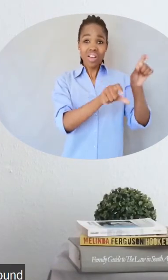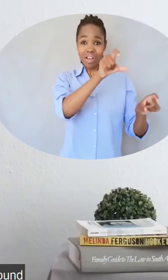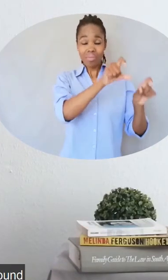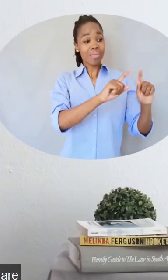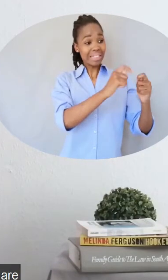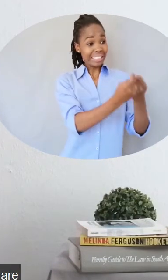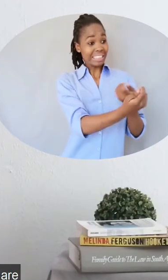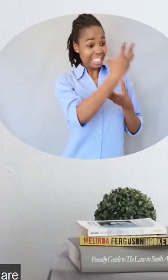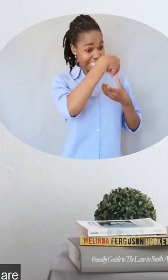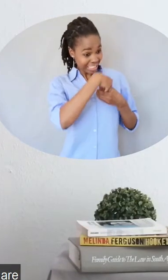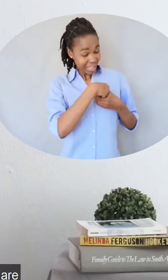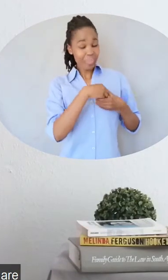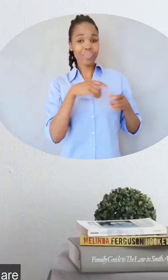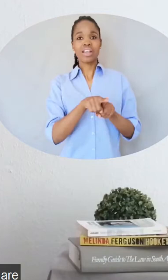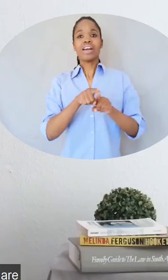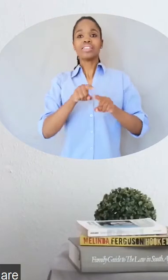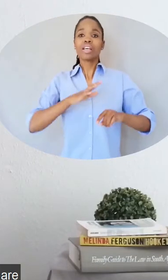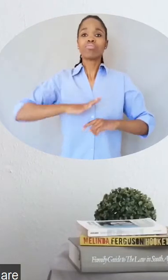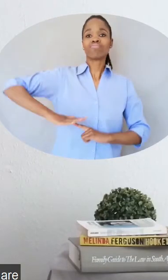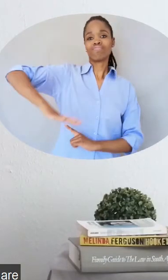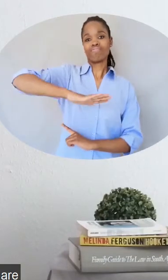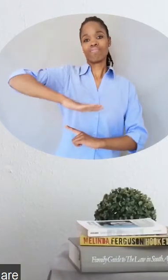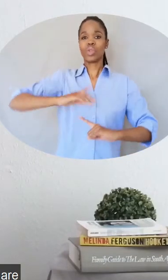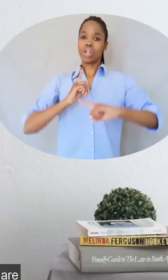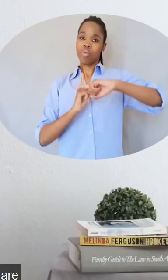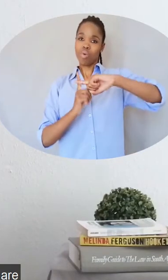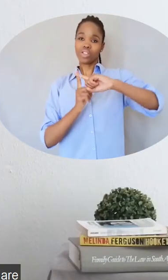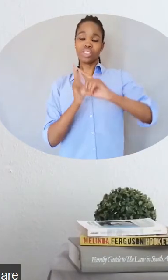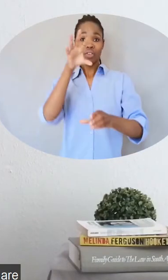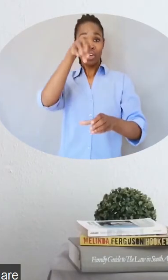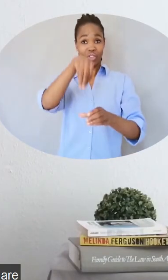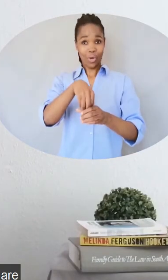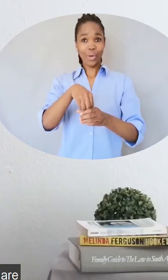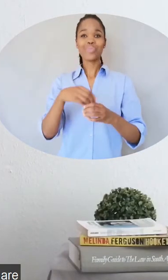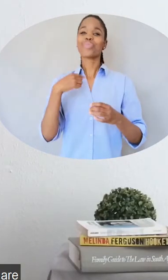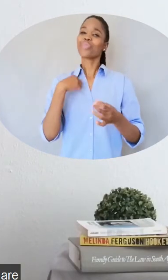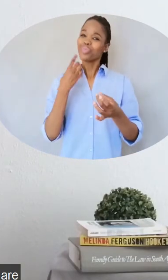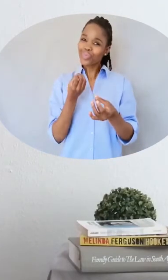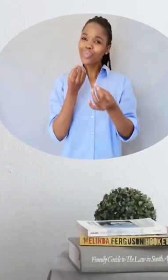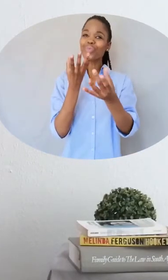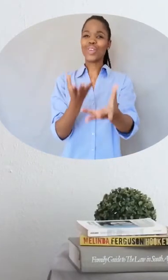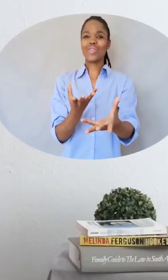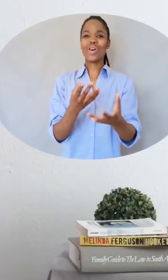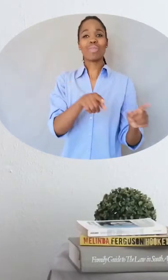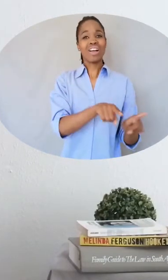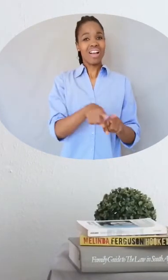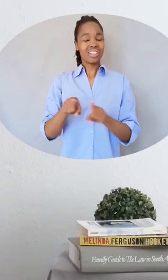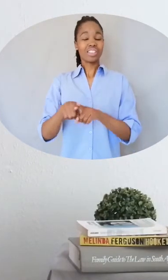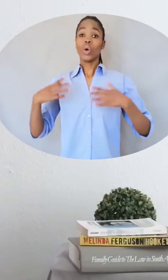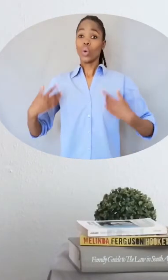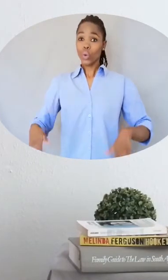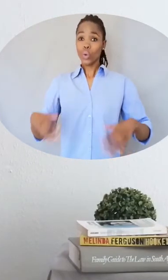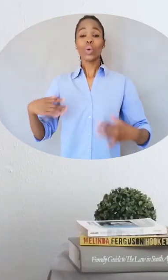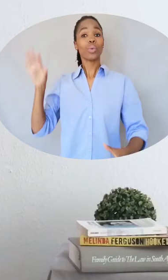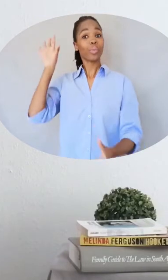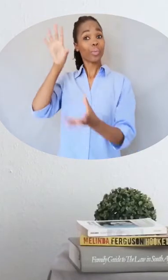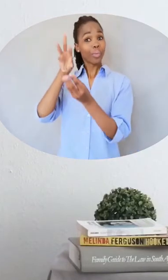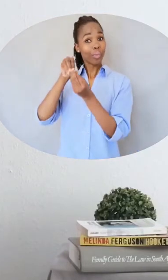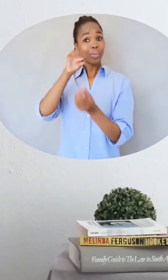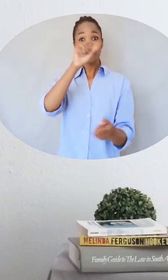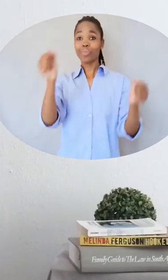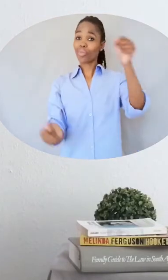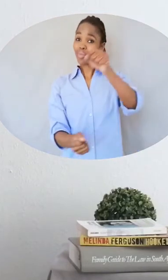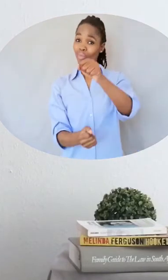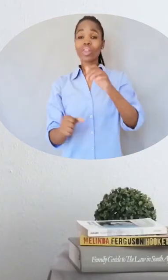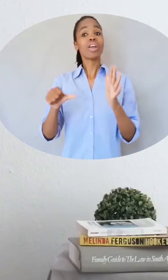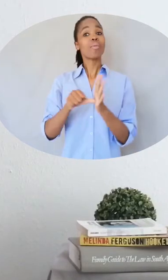and the environment that you are going to surround yourself with. So with that said, my biggest